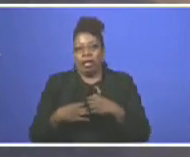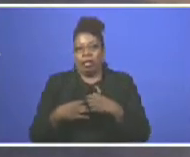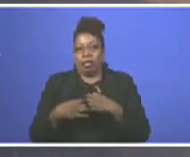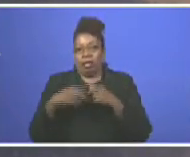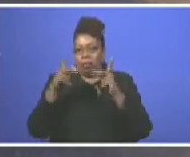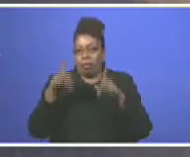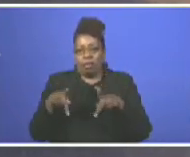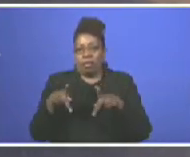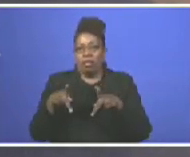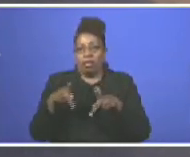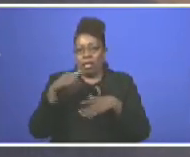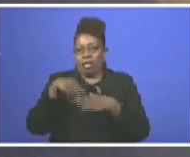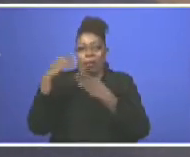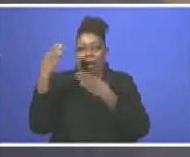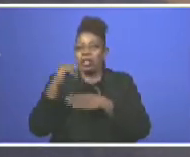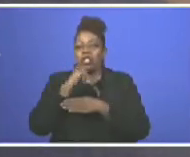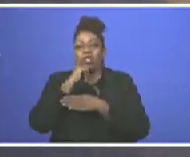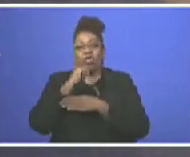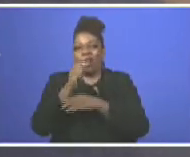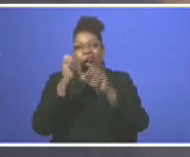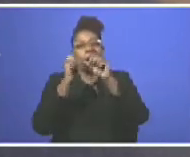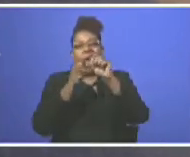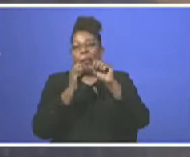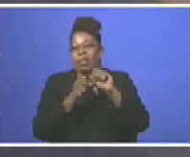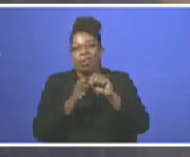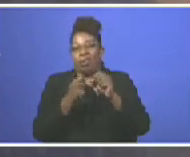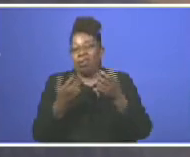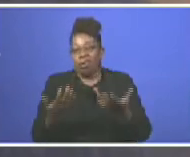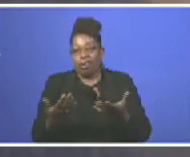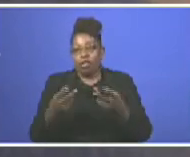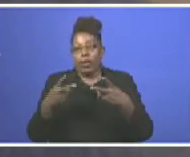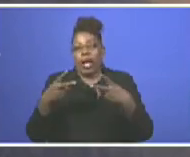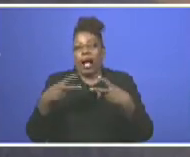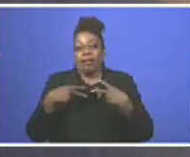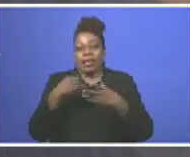hammer is not a carpenter. And so we're having that difficulty in the community too.